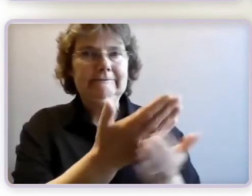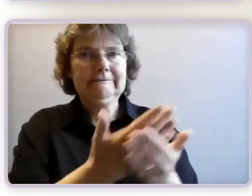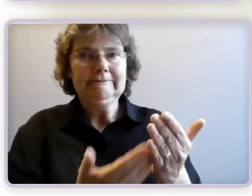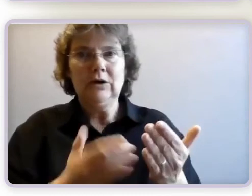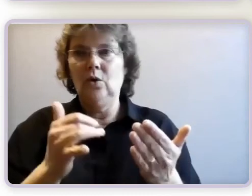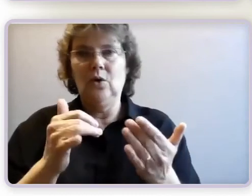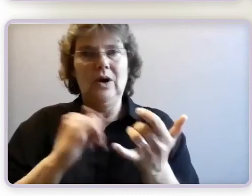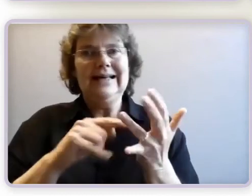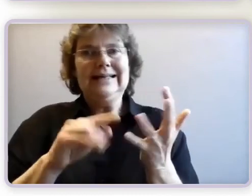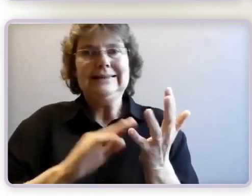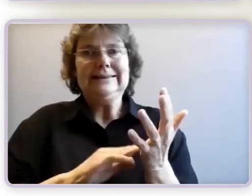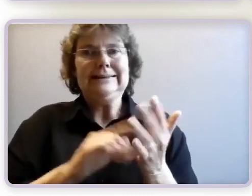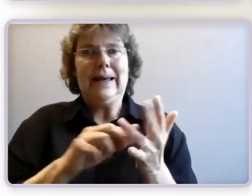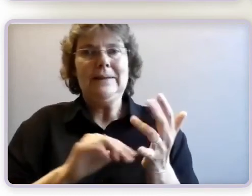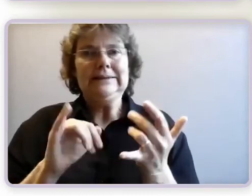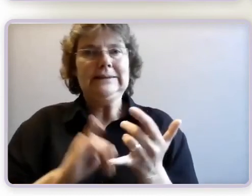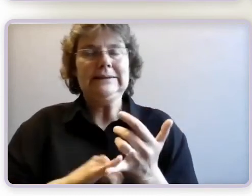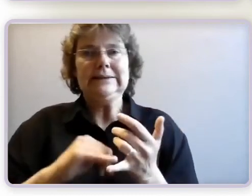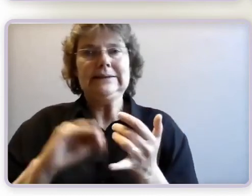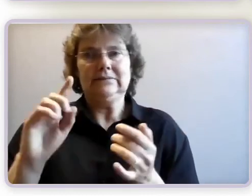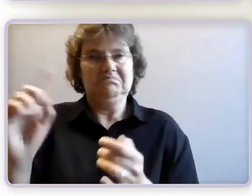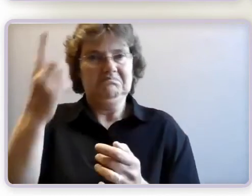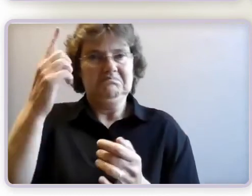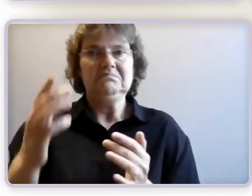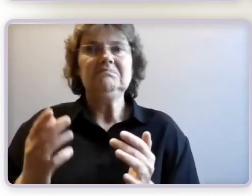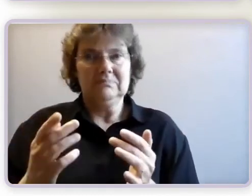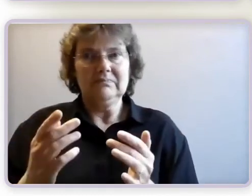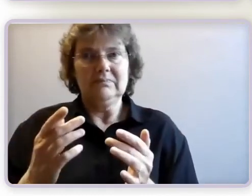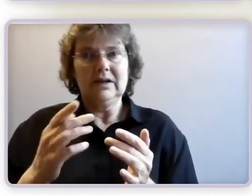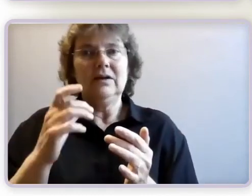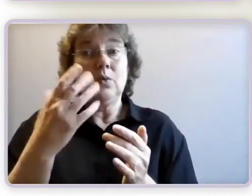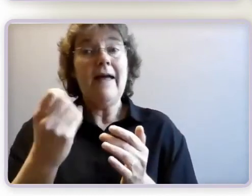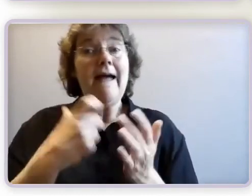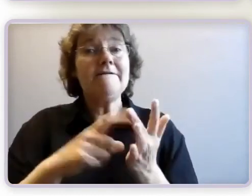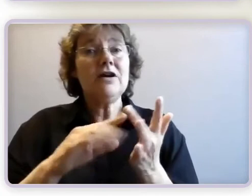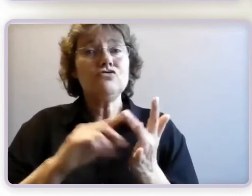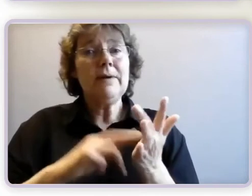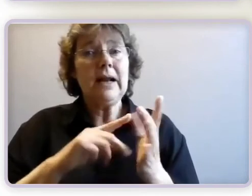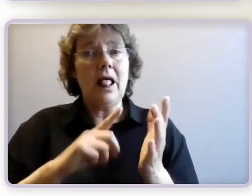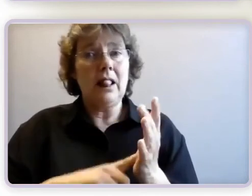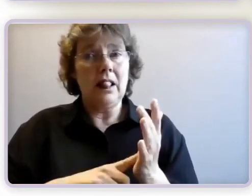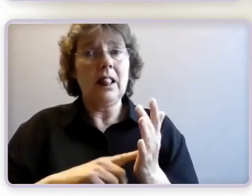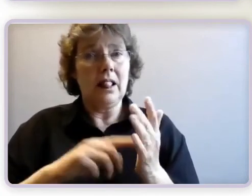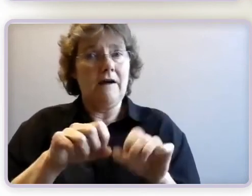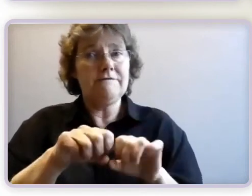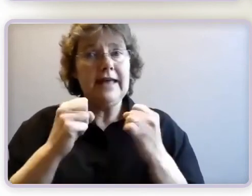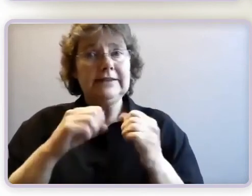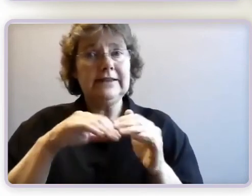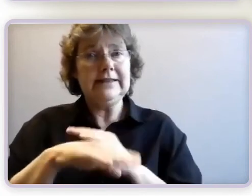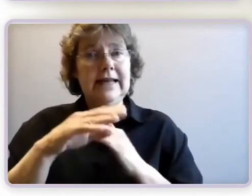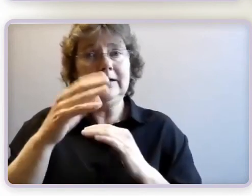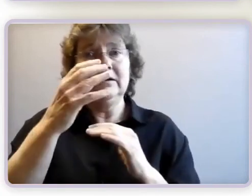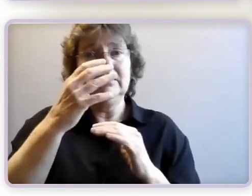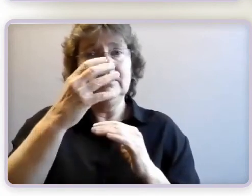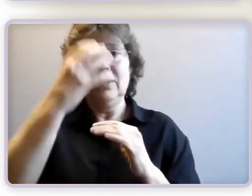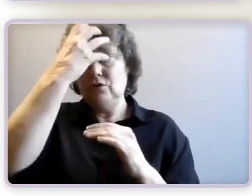criminal offences in the Royal Commission Act. So if someone tries to fire you,